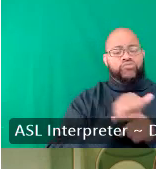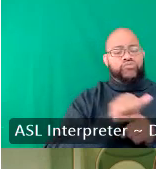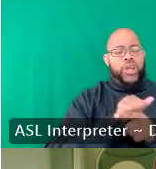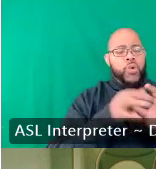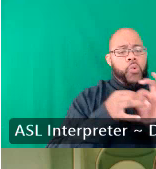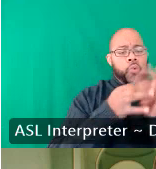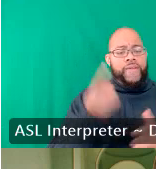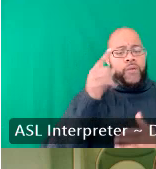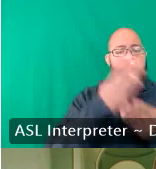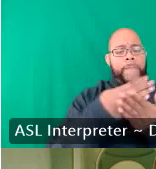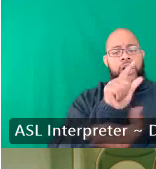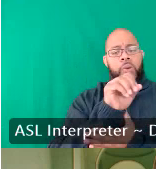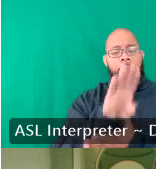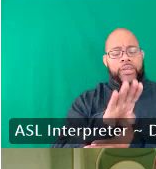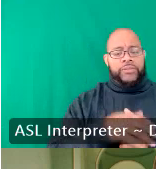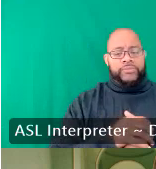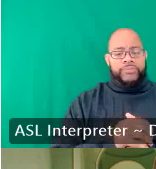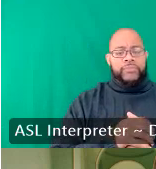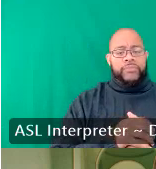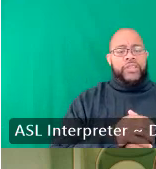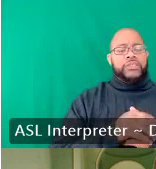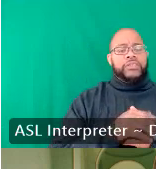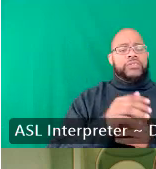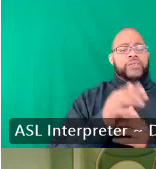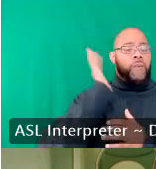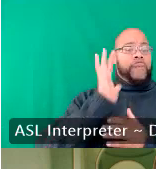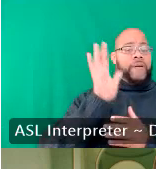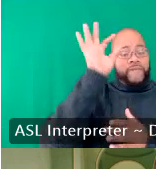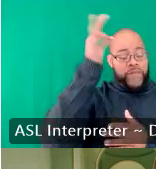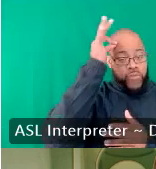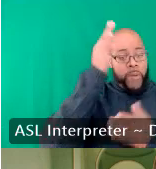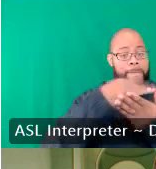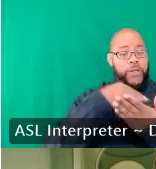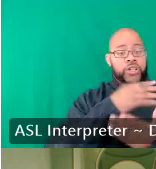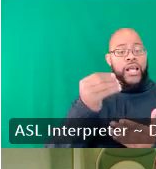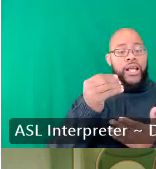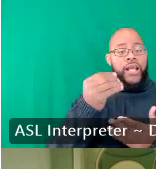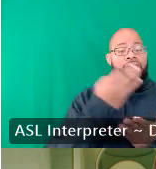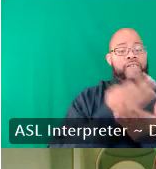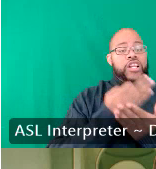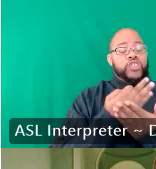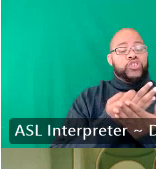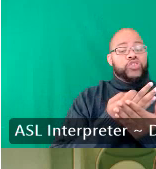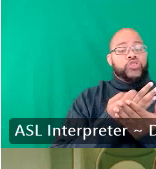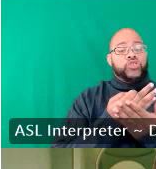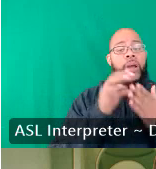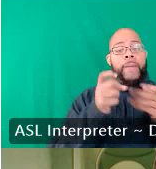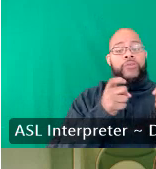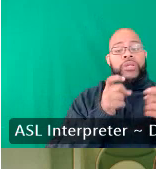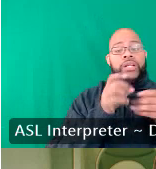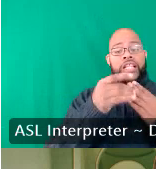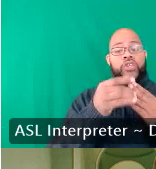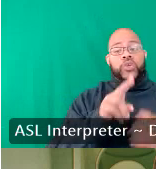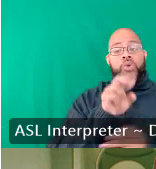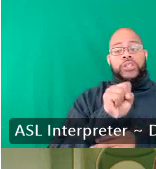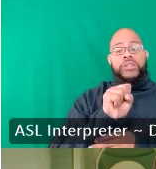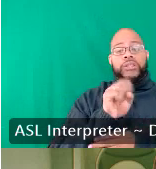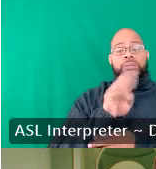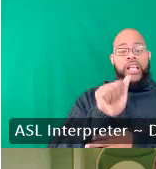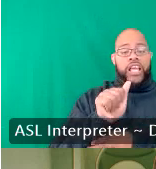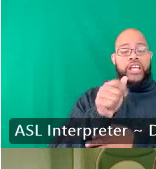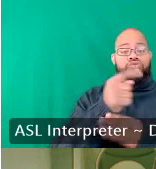coordinator for Budget LoB. He's the former federal budget and financial management leader at US, SBA,